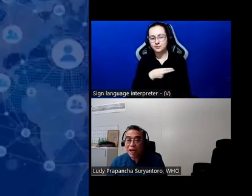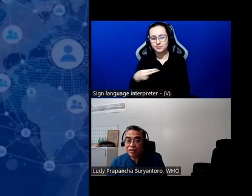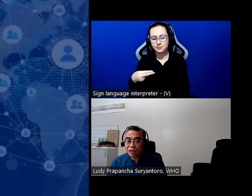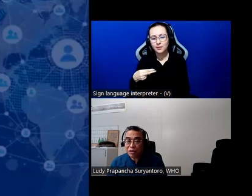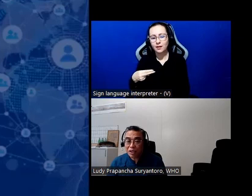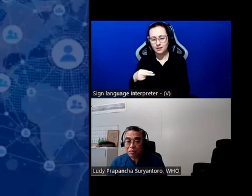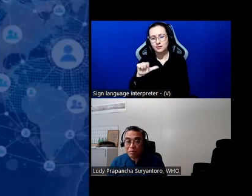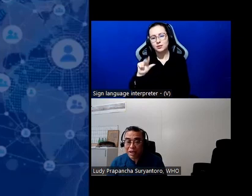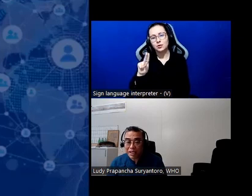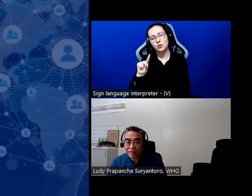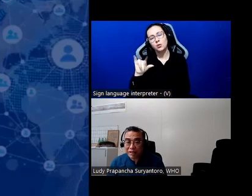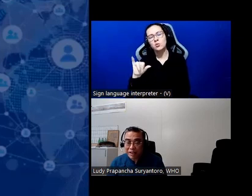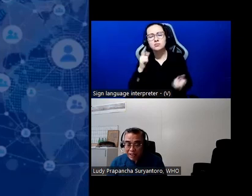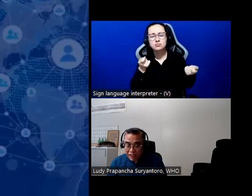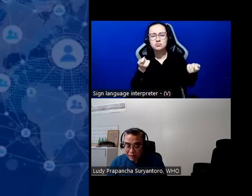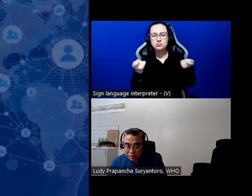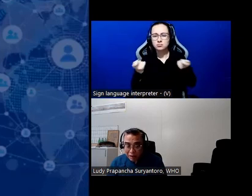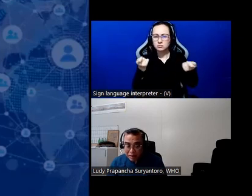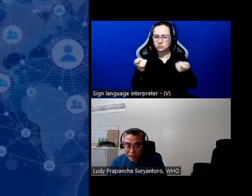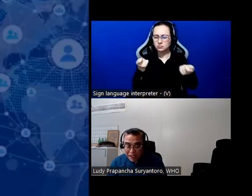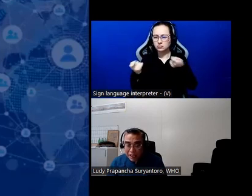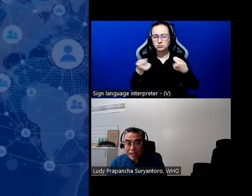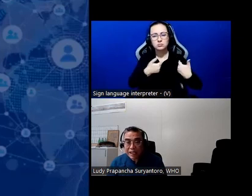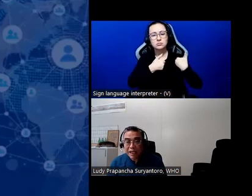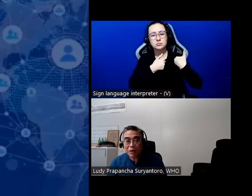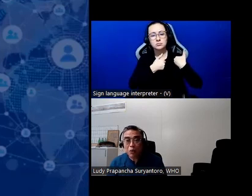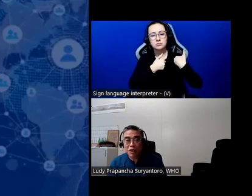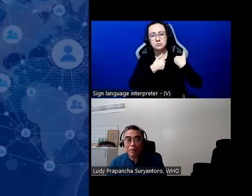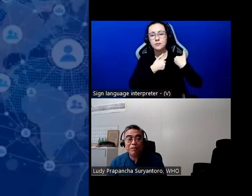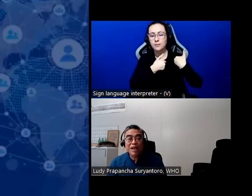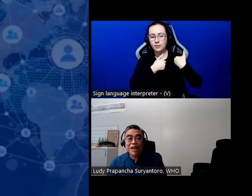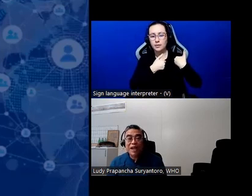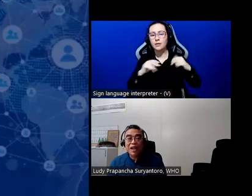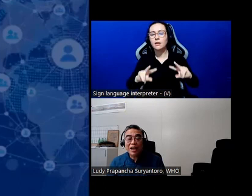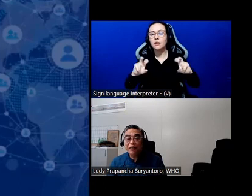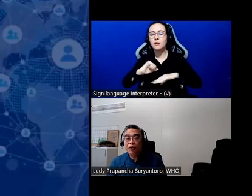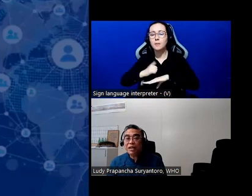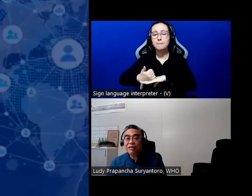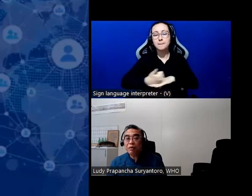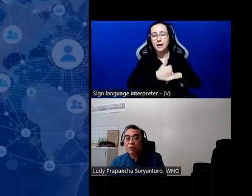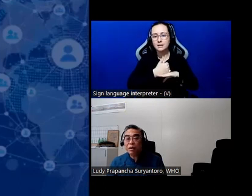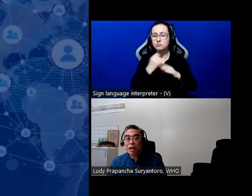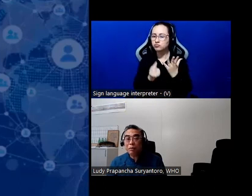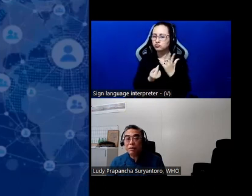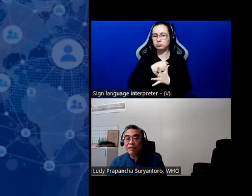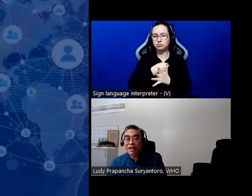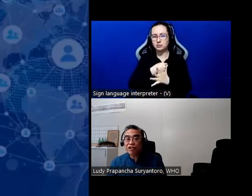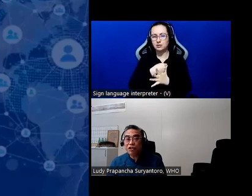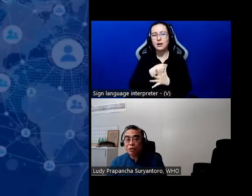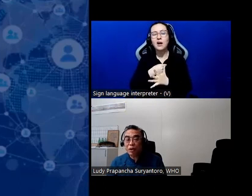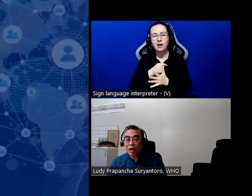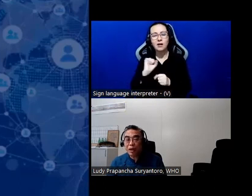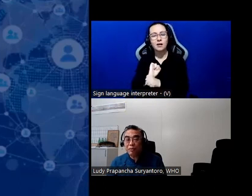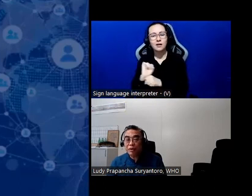for health security preparedness department in the headquarters. In a few minutes, I will